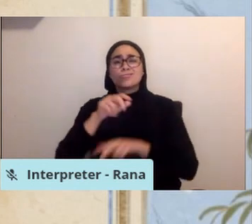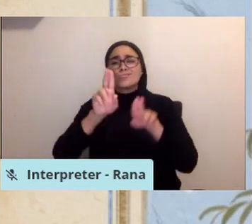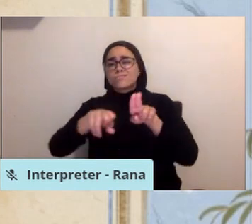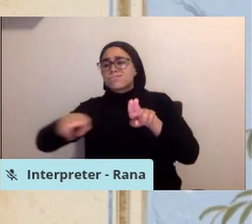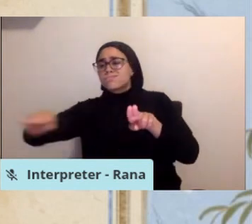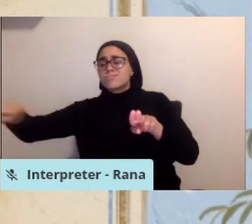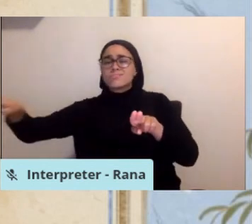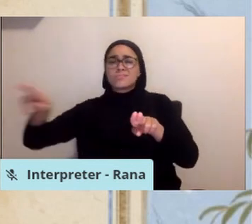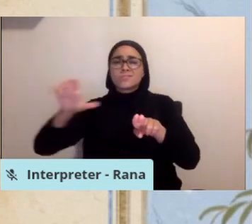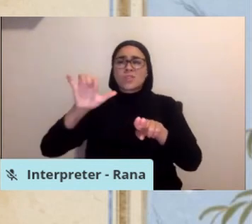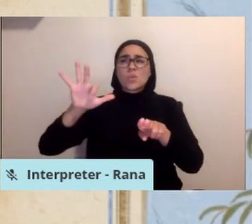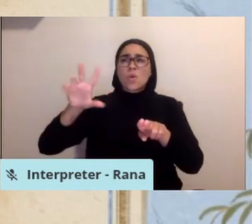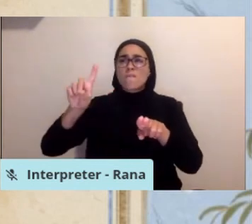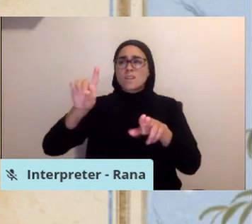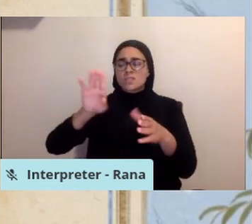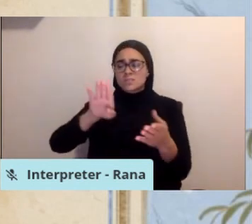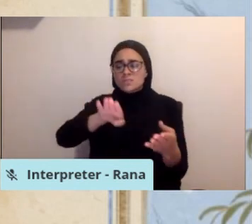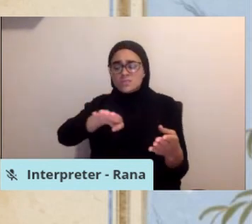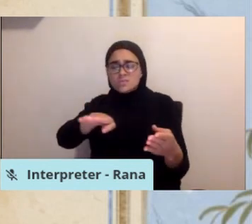you know, who was losing his life?